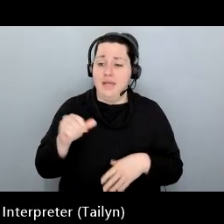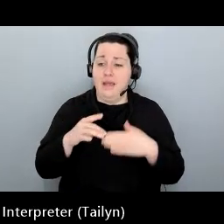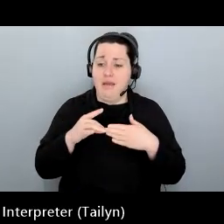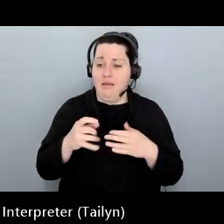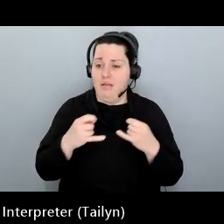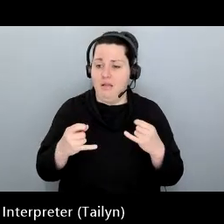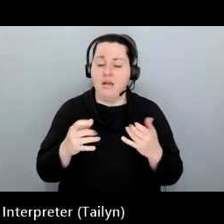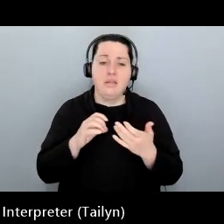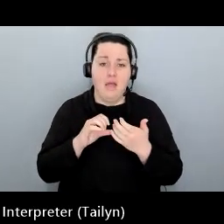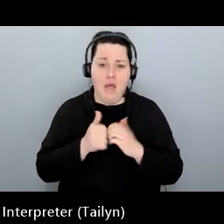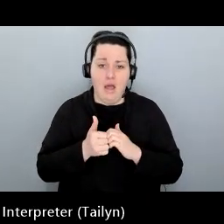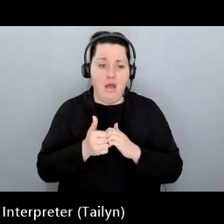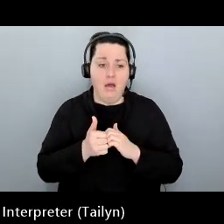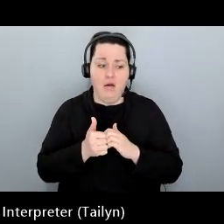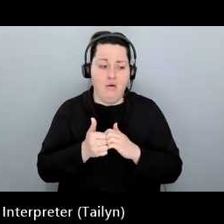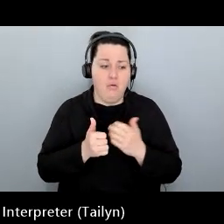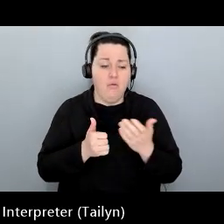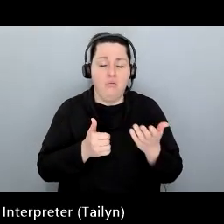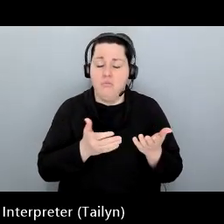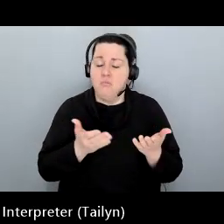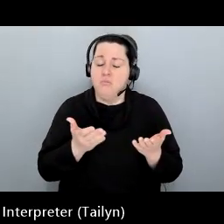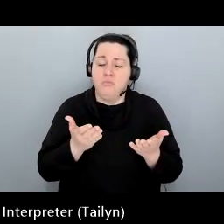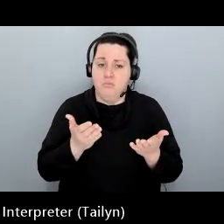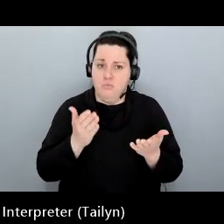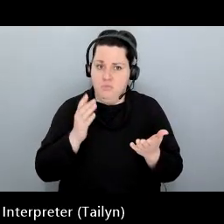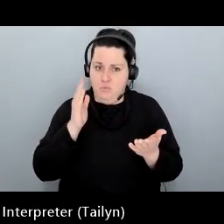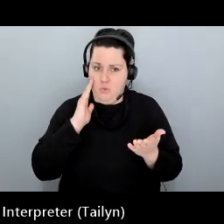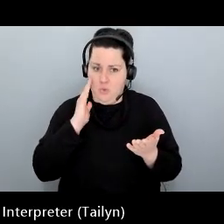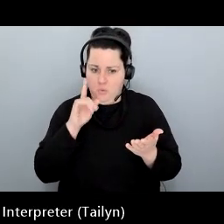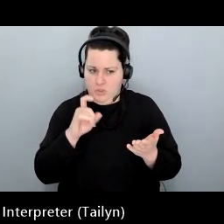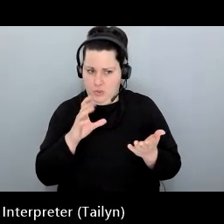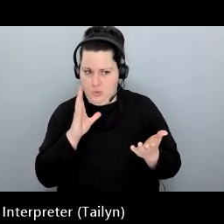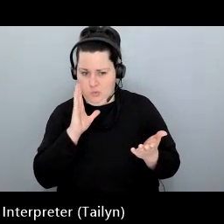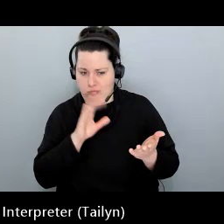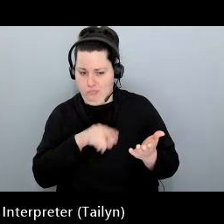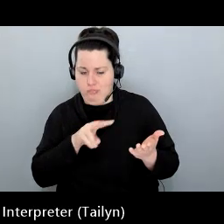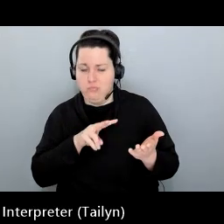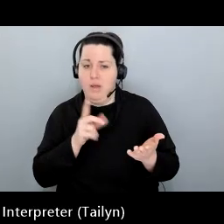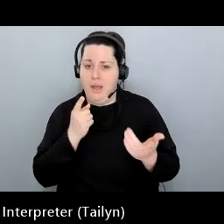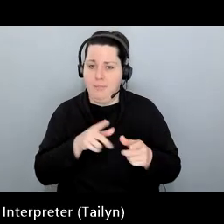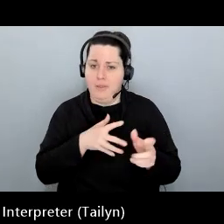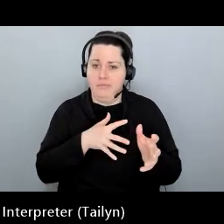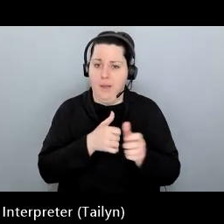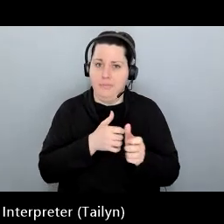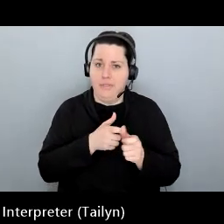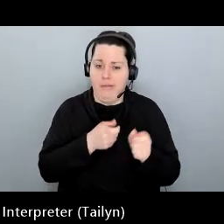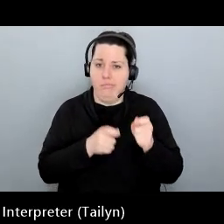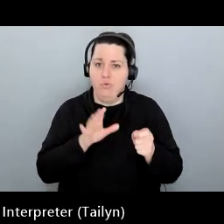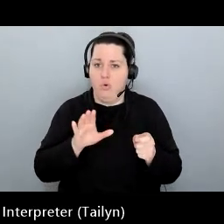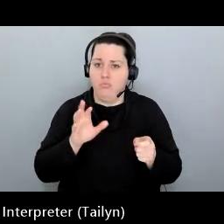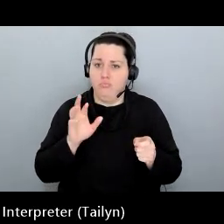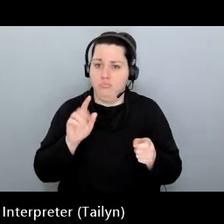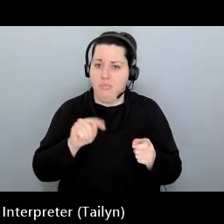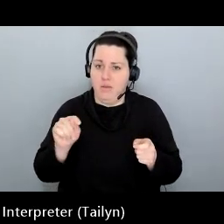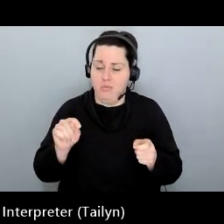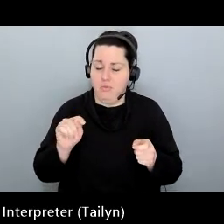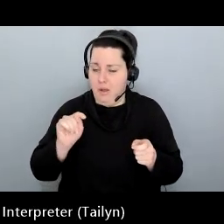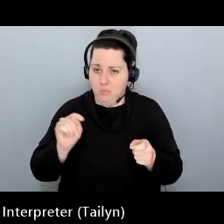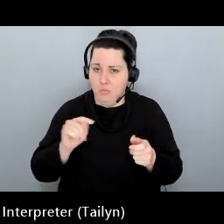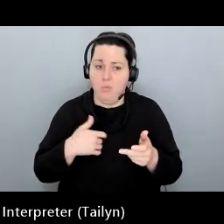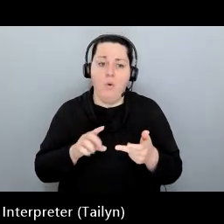how you have to, what things you need to look out for when you're updating your restroom, or when you are, making